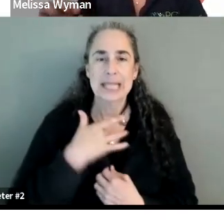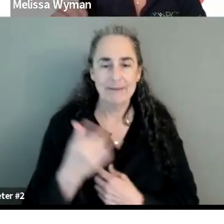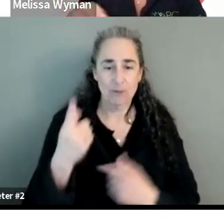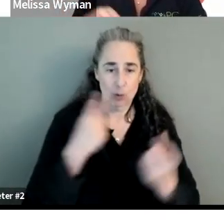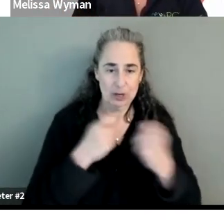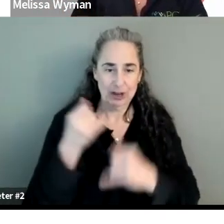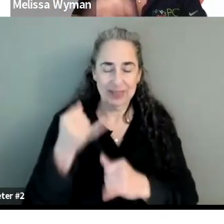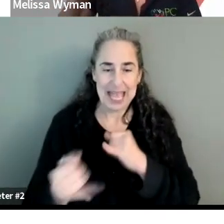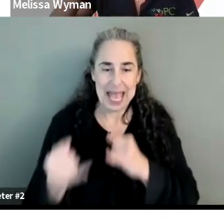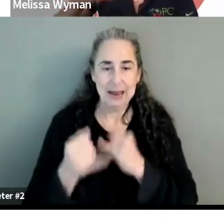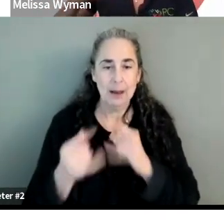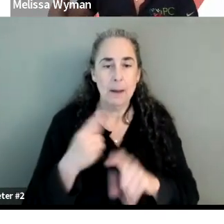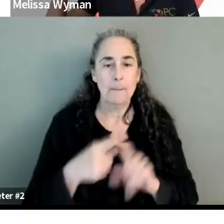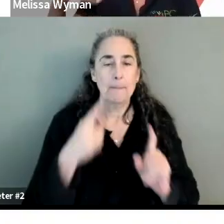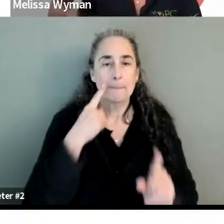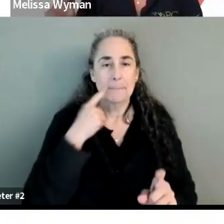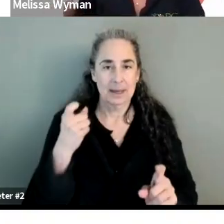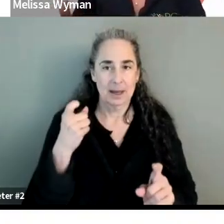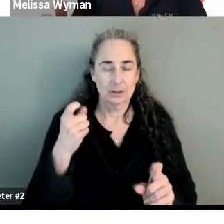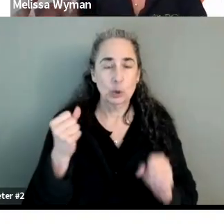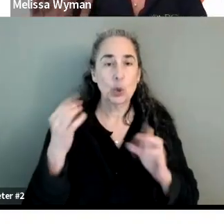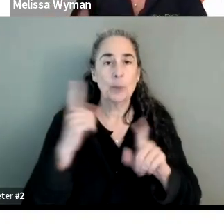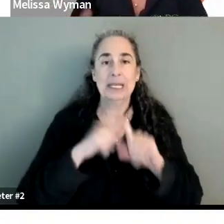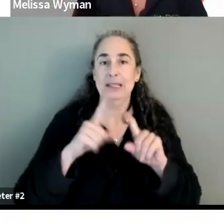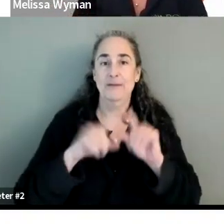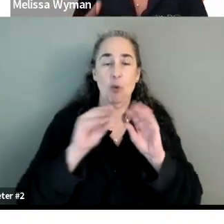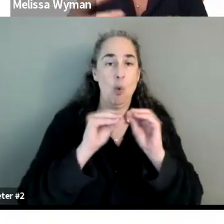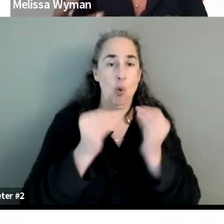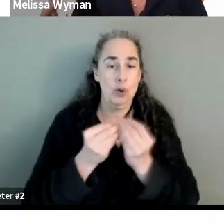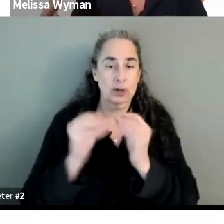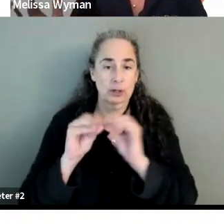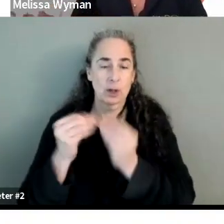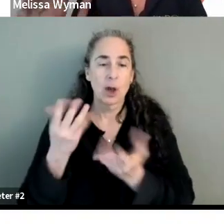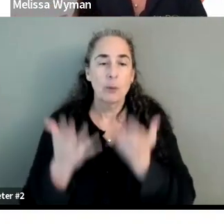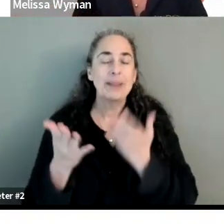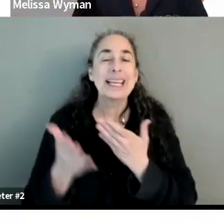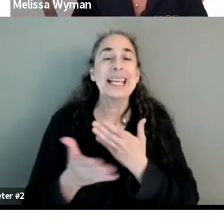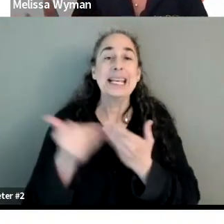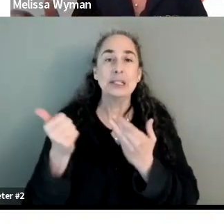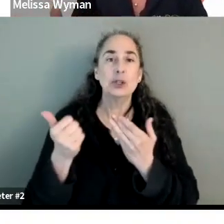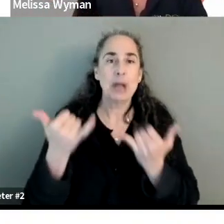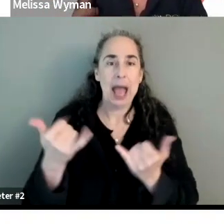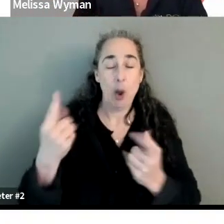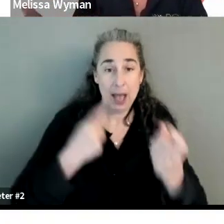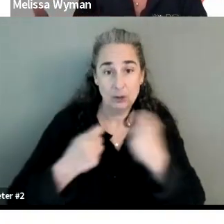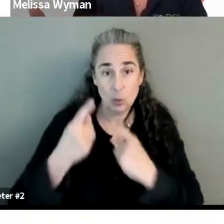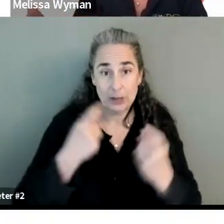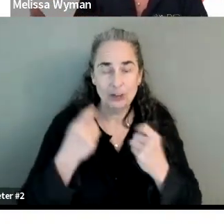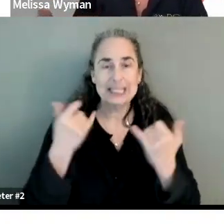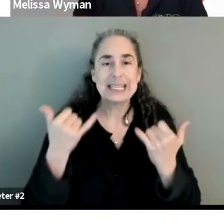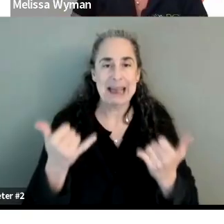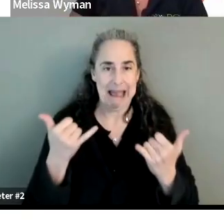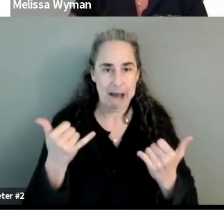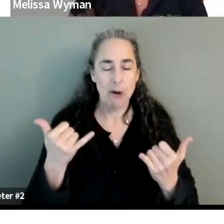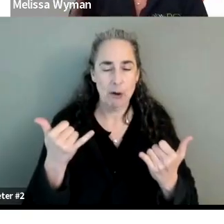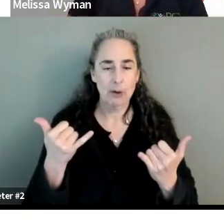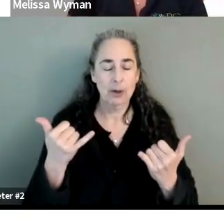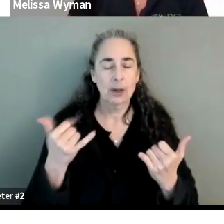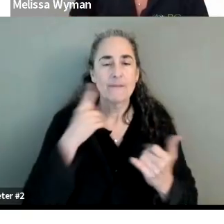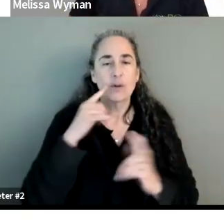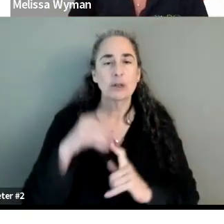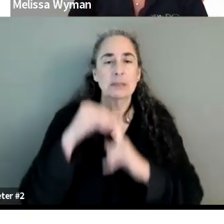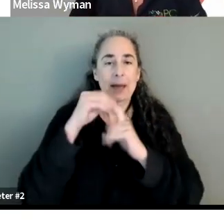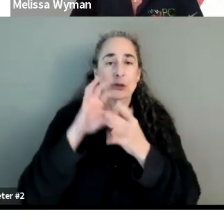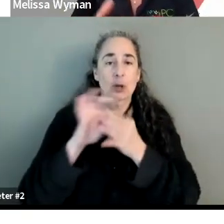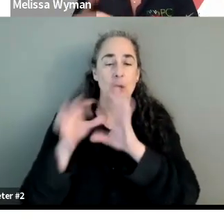questions at the end, but because there's so many different organizations, it's probably going to be easier just to ask questions after someone speaks.